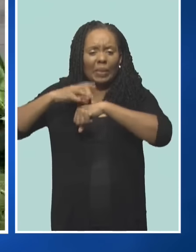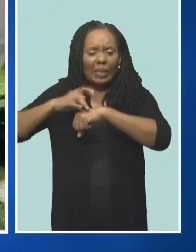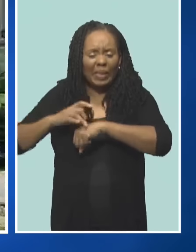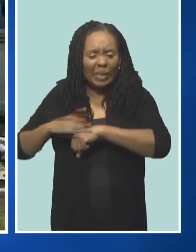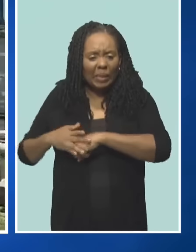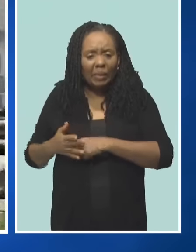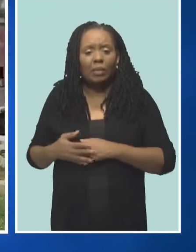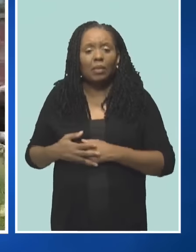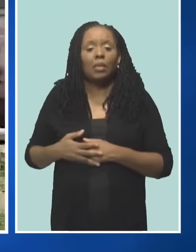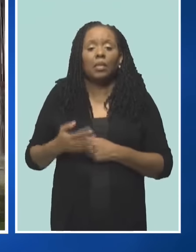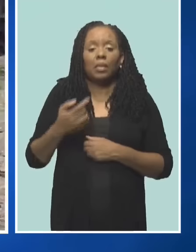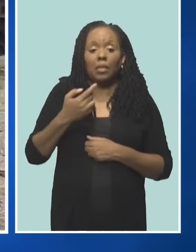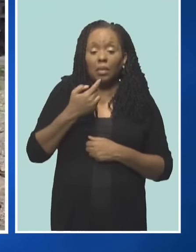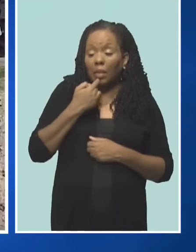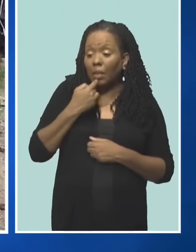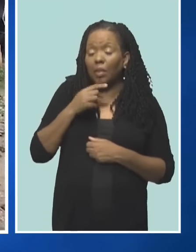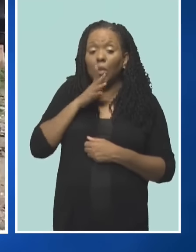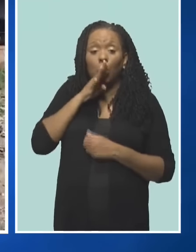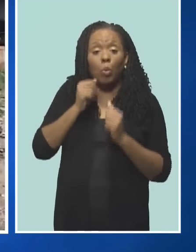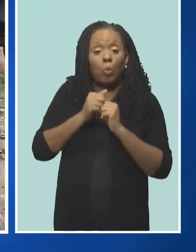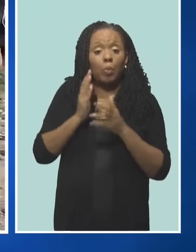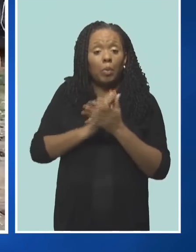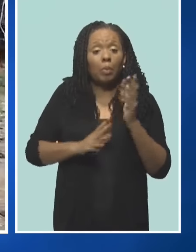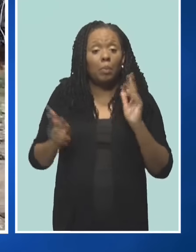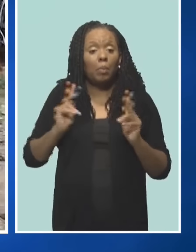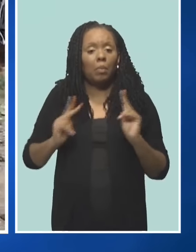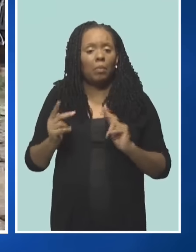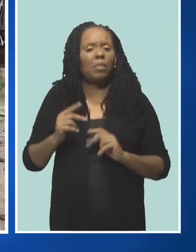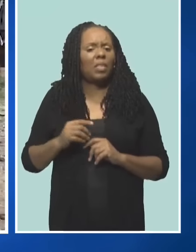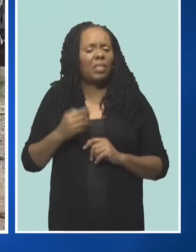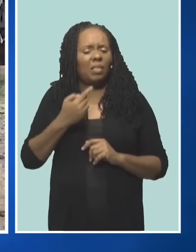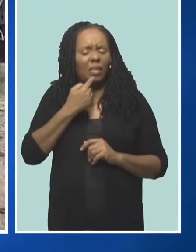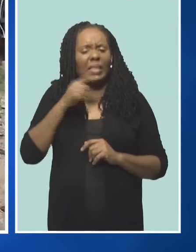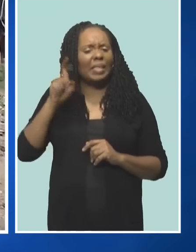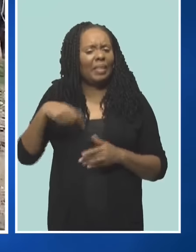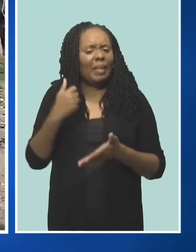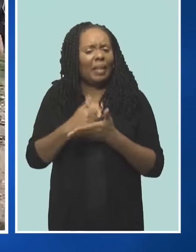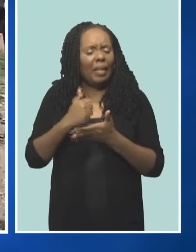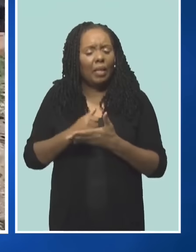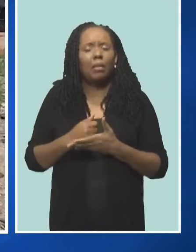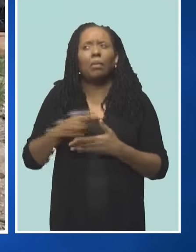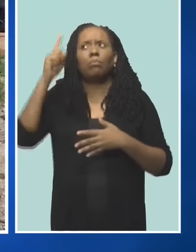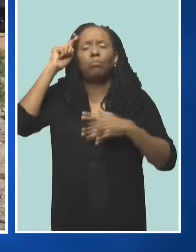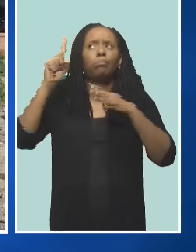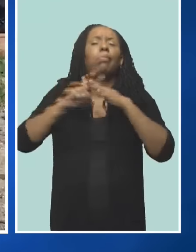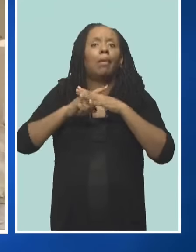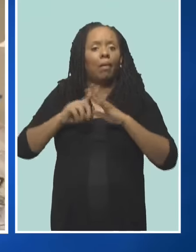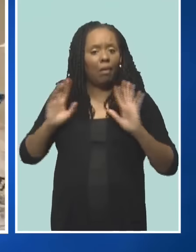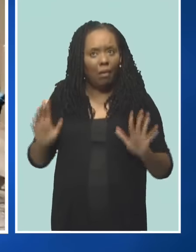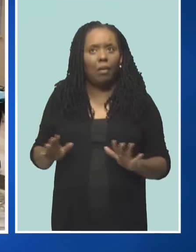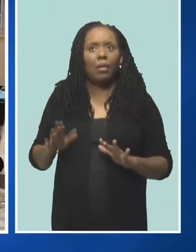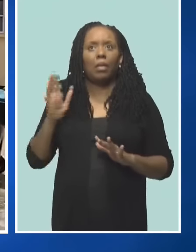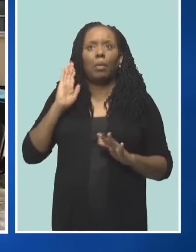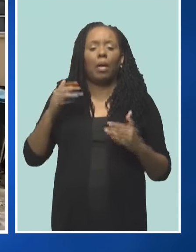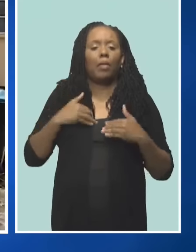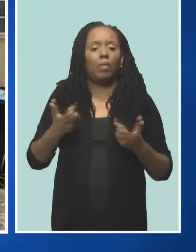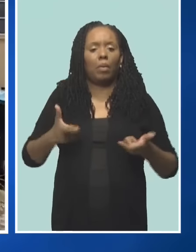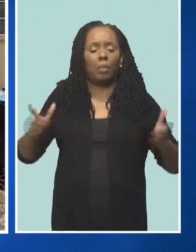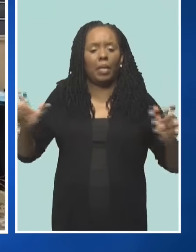visits. According to her, she spoke to some residents who said they needed help and the idea was birthed. Skips will be delivered to the